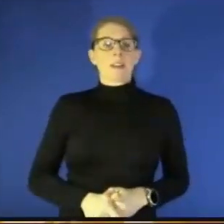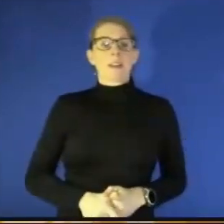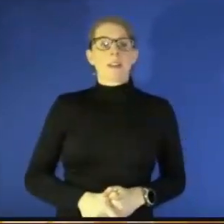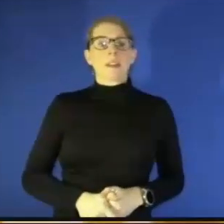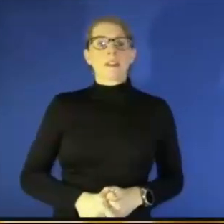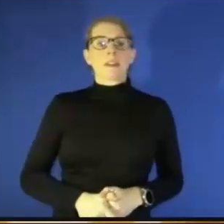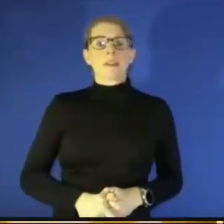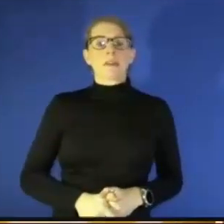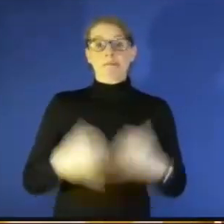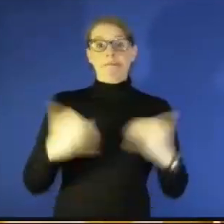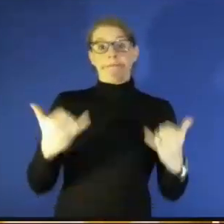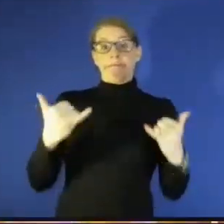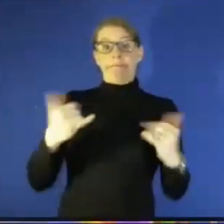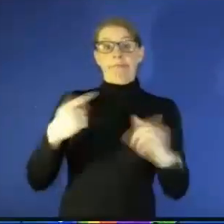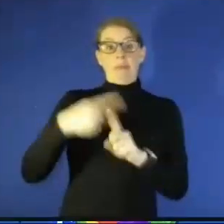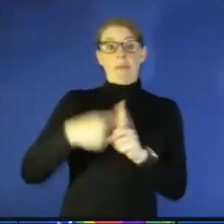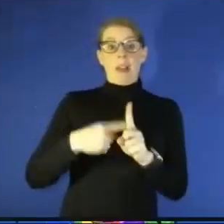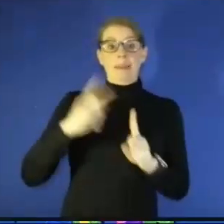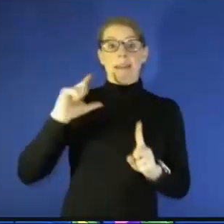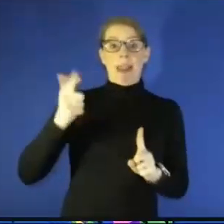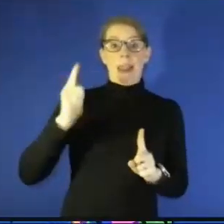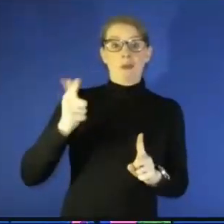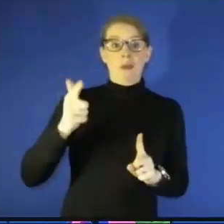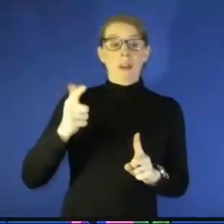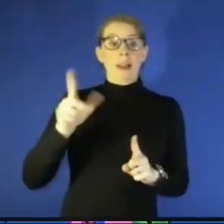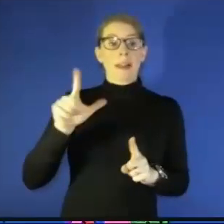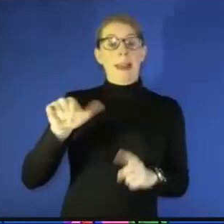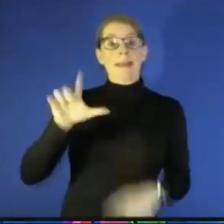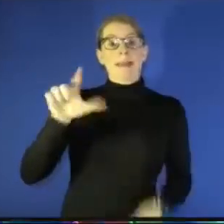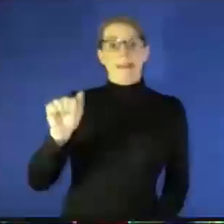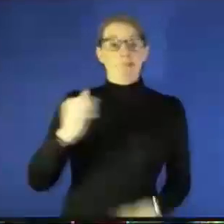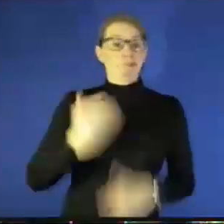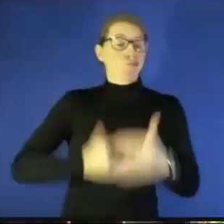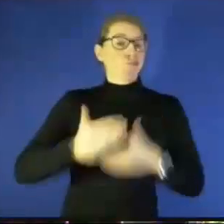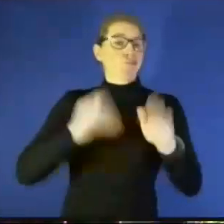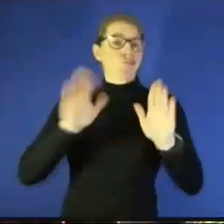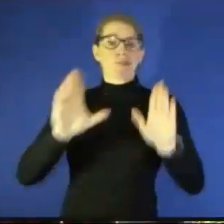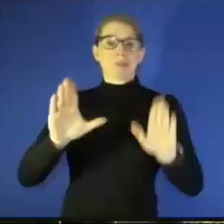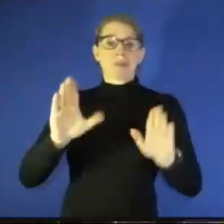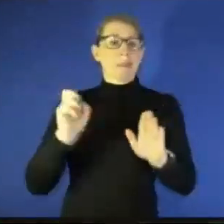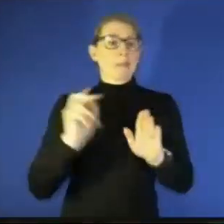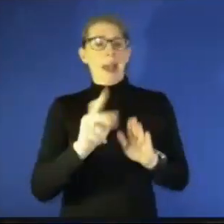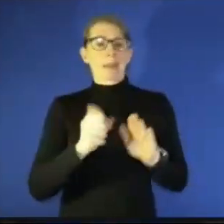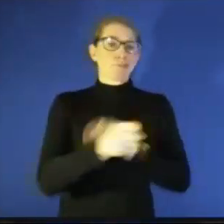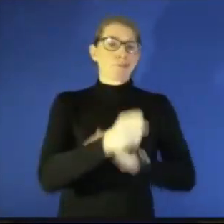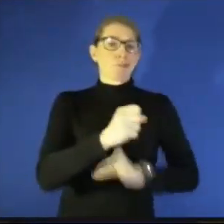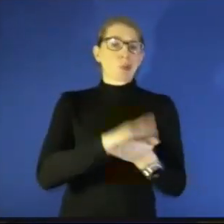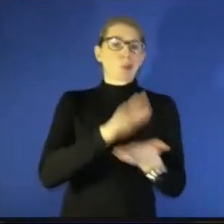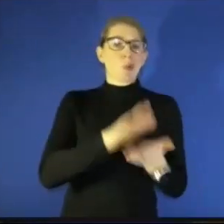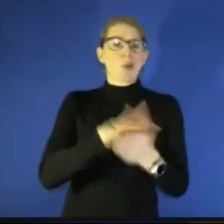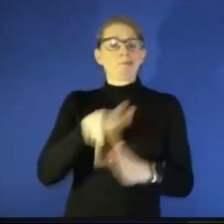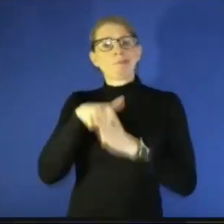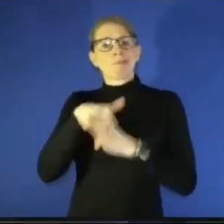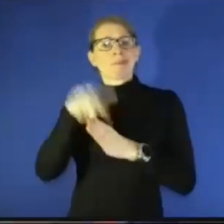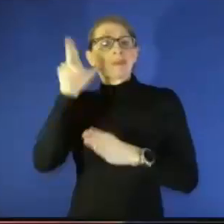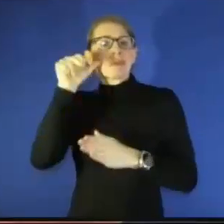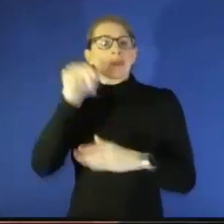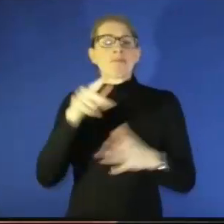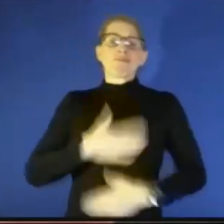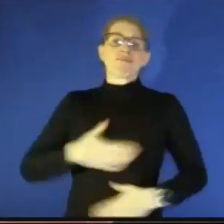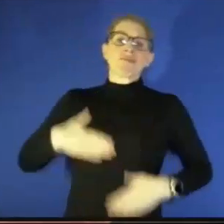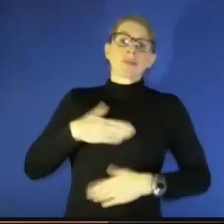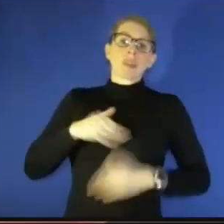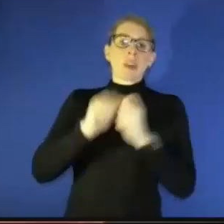Now, months later, Layla is doing great, getting back to school, horseback riding, and spending good times with family